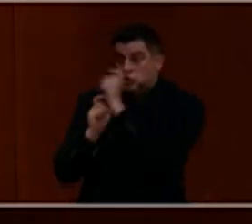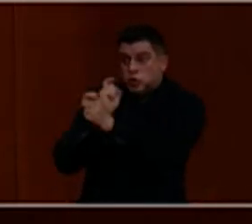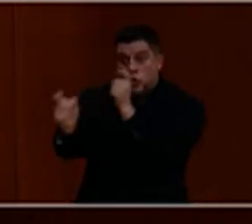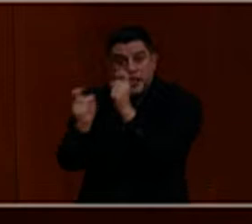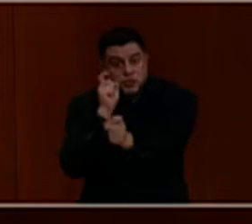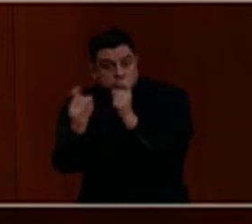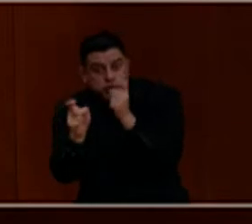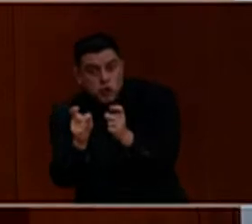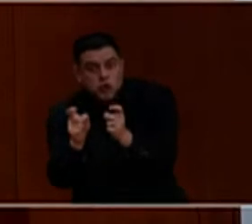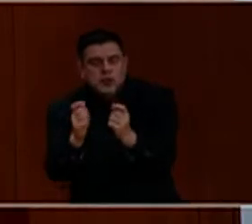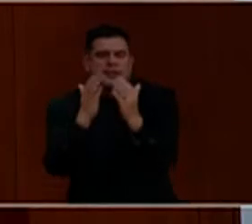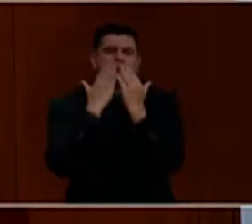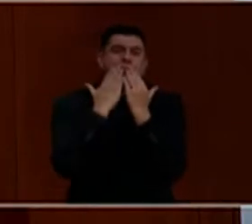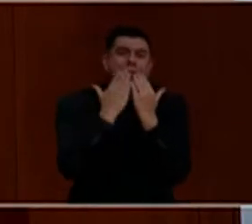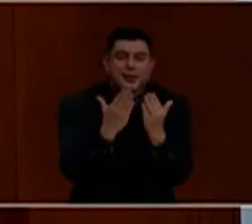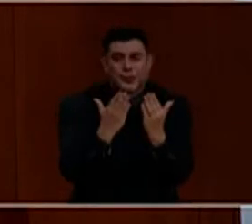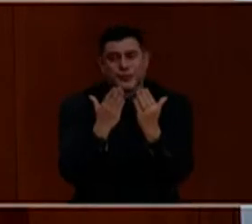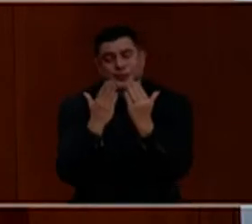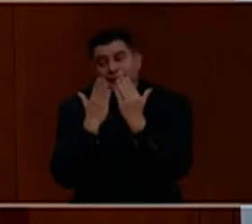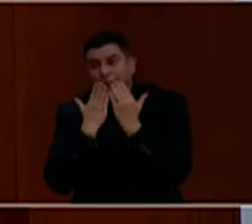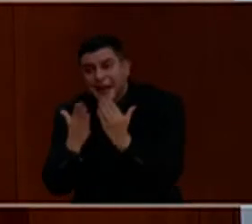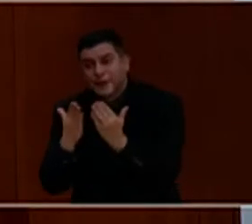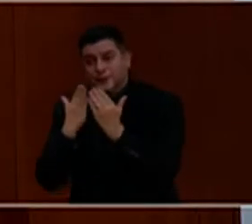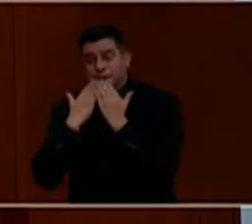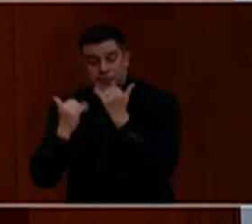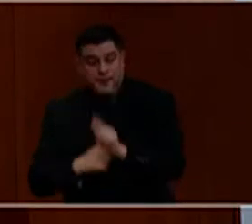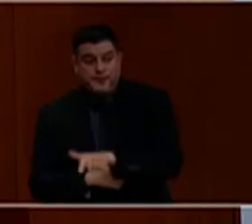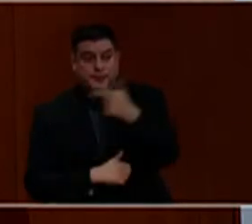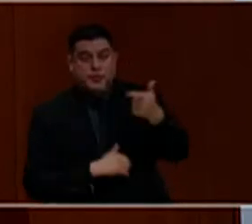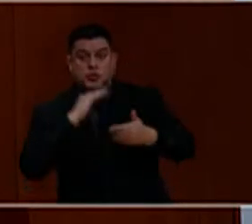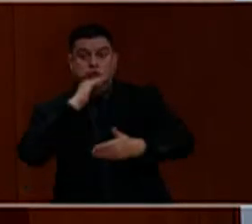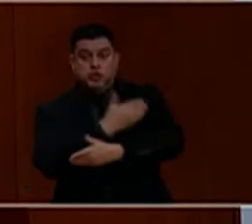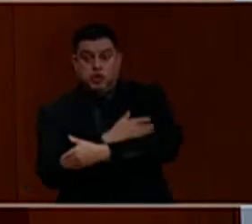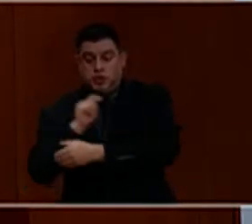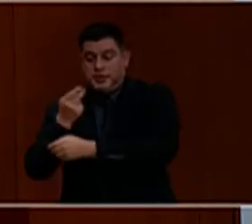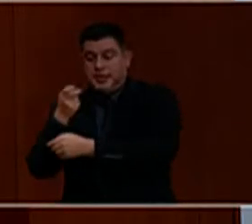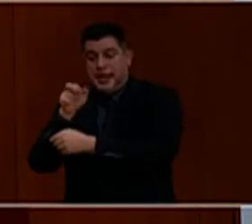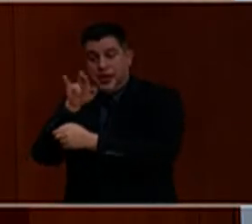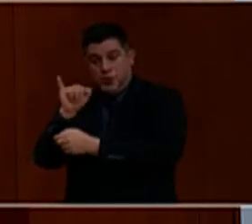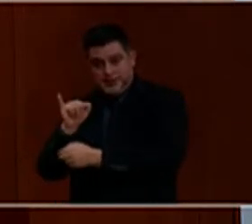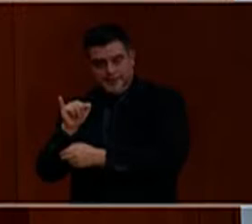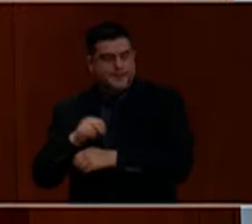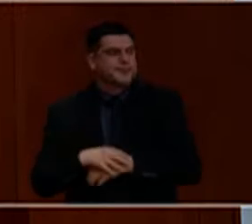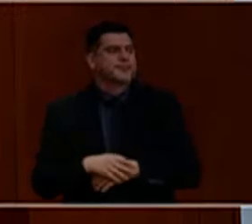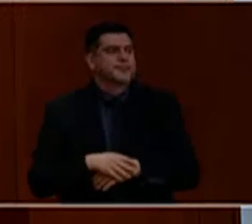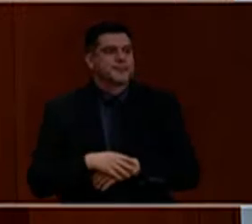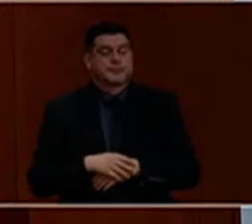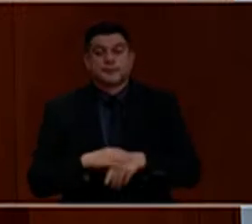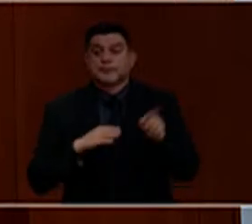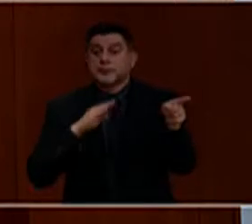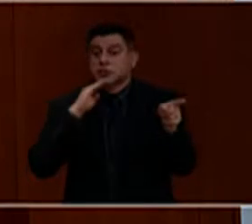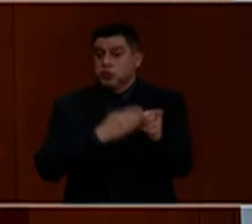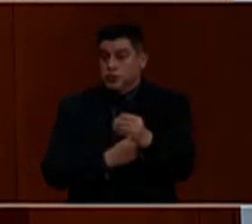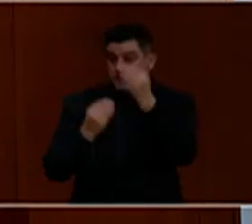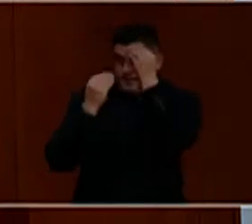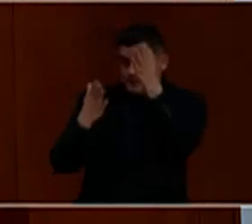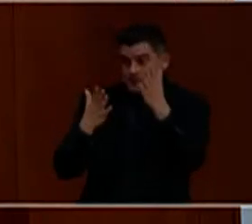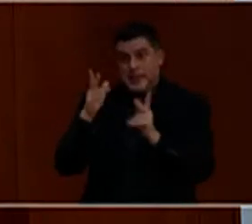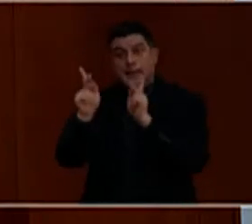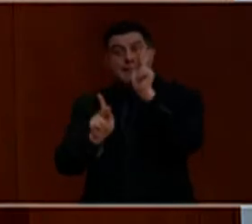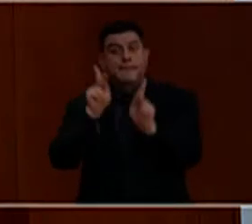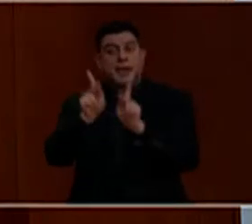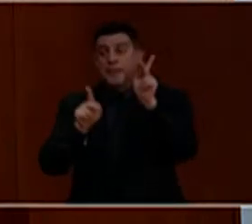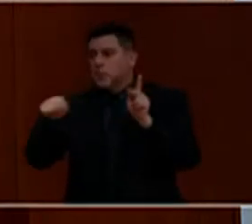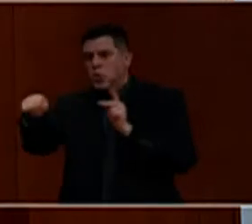a lot of people don't necessarily understand what all is entailed, and literally, my process was 45 minutes. They pull the blood